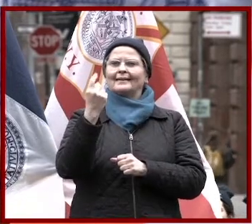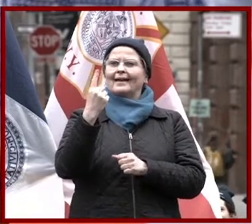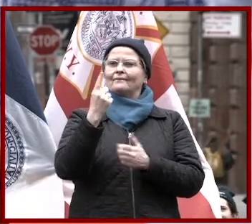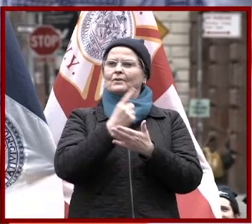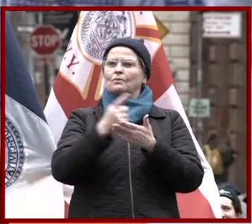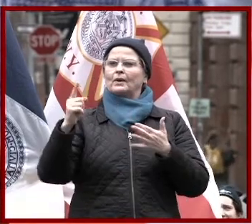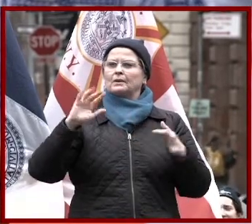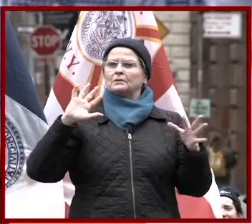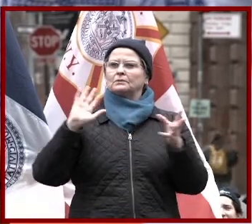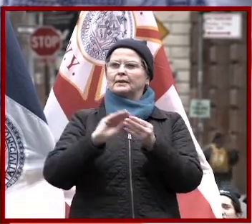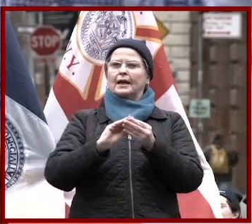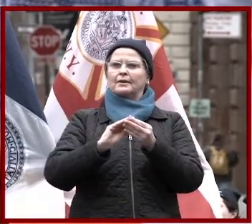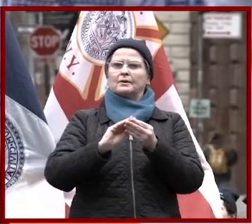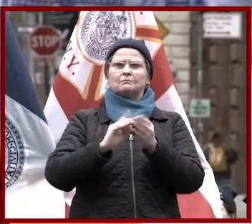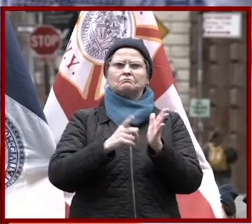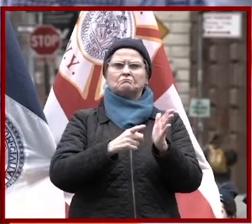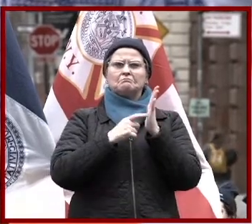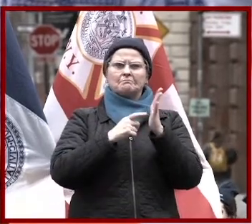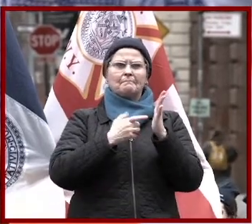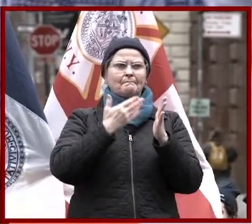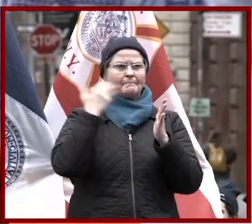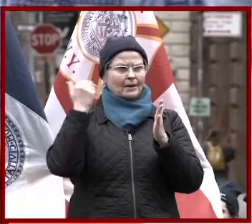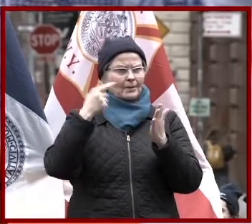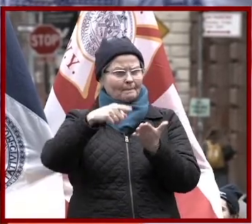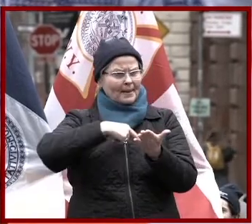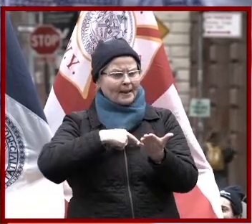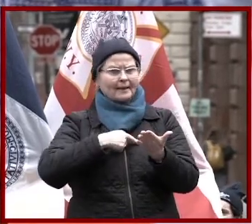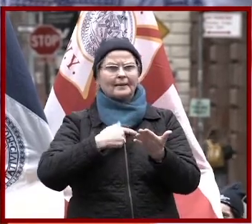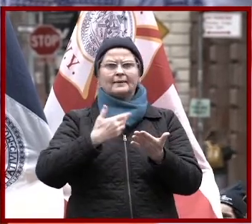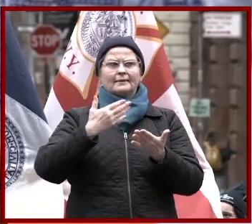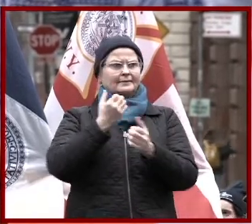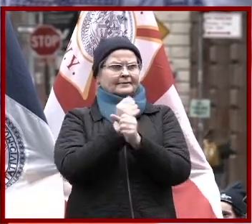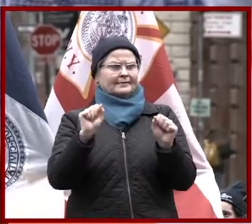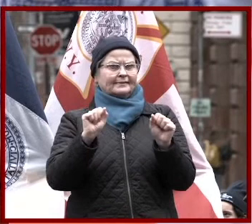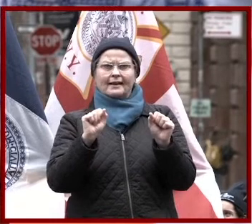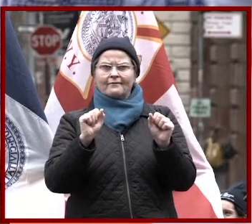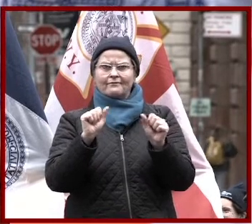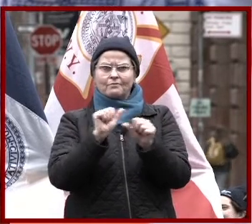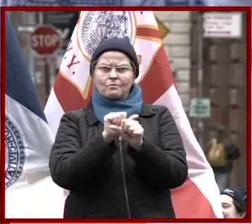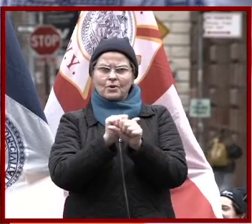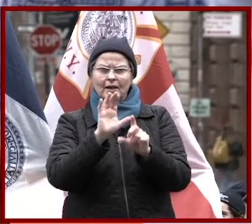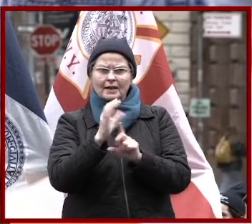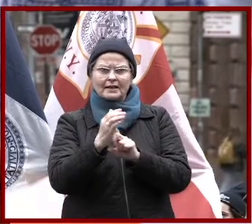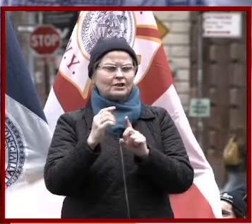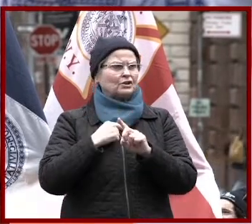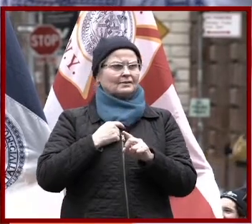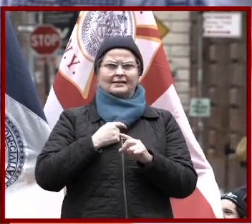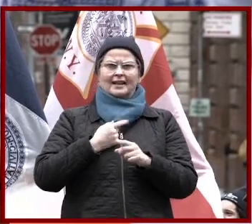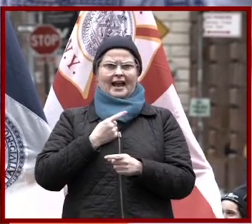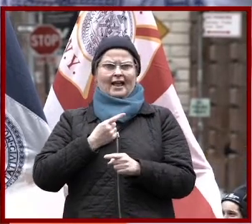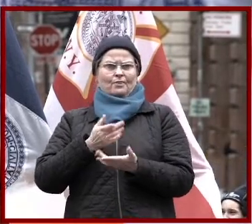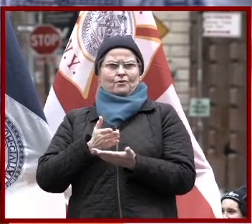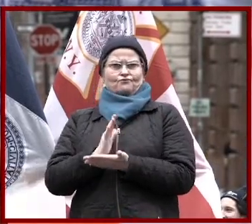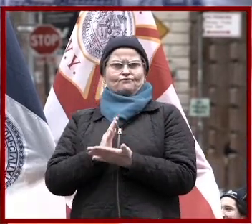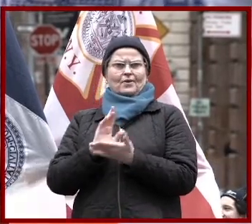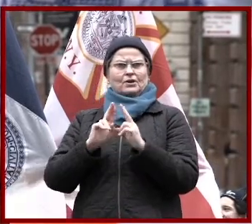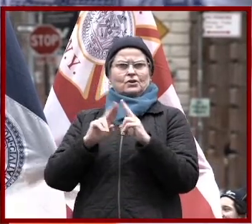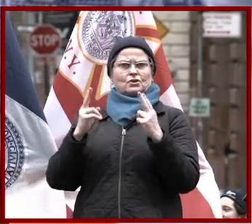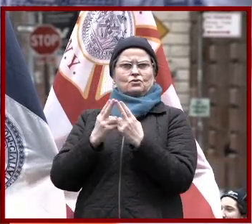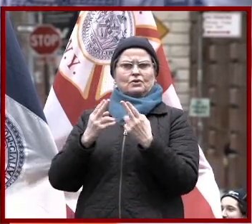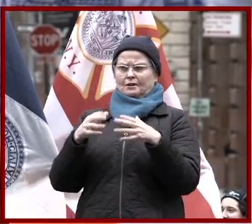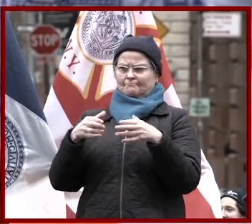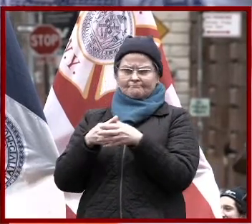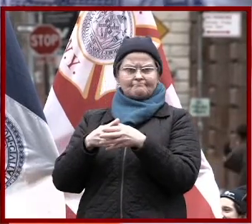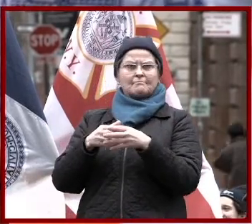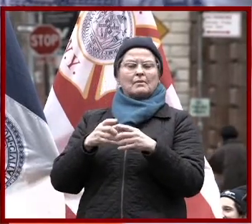better pay, safer working conditions, and the right to unionize. The strikers won only a portion of their demands because